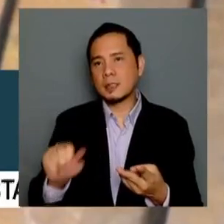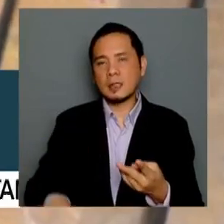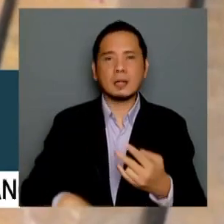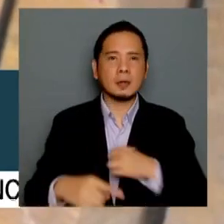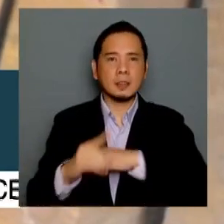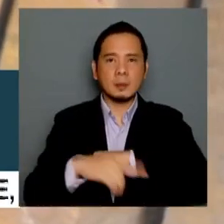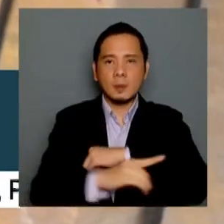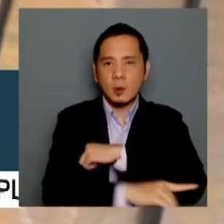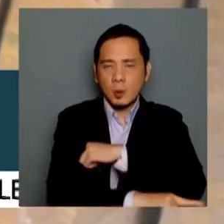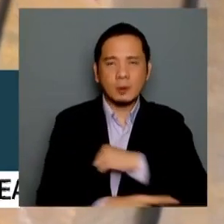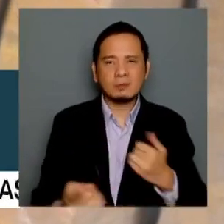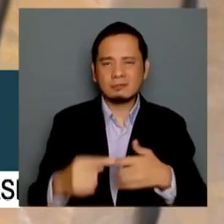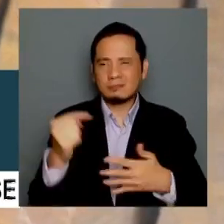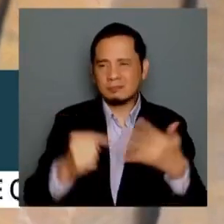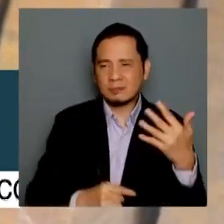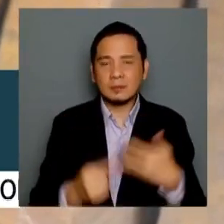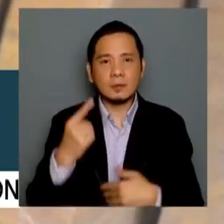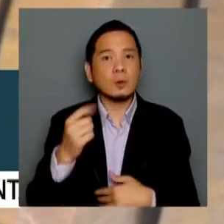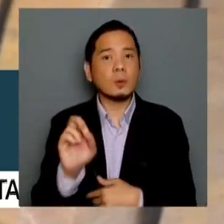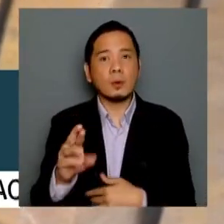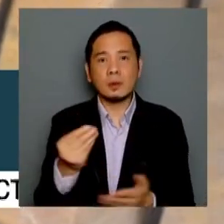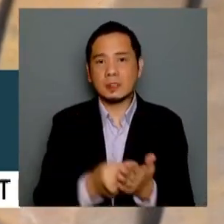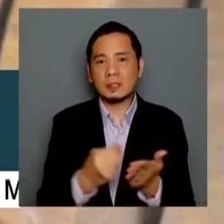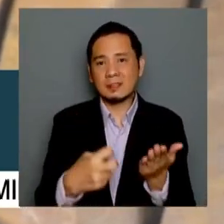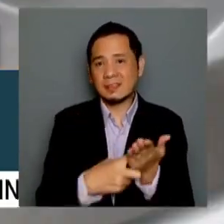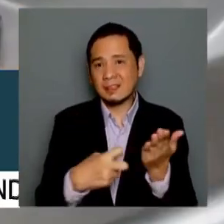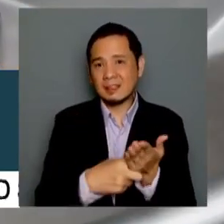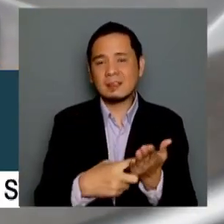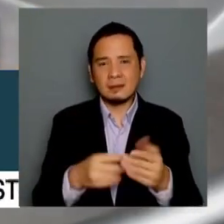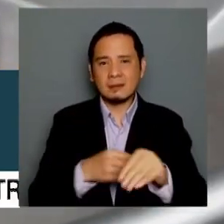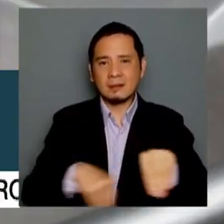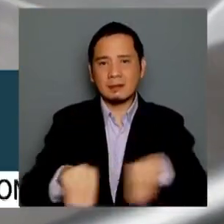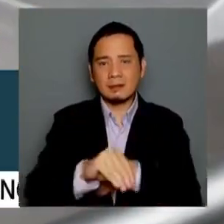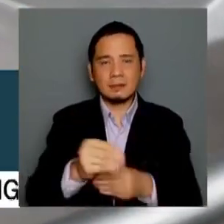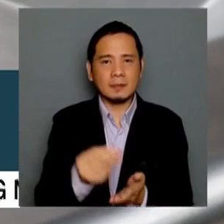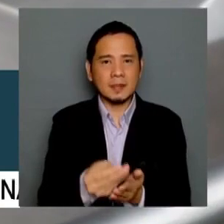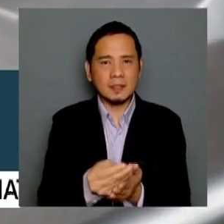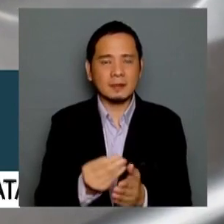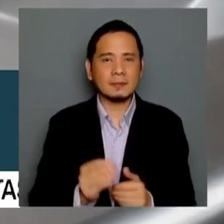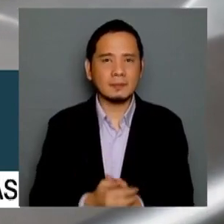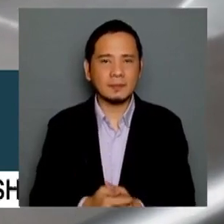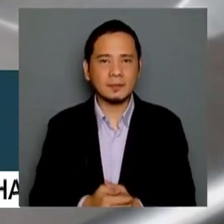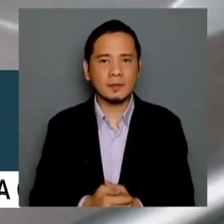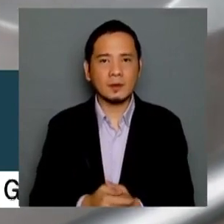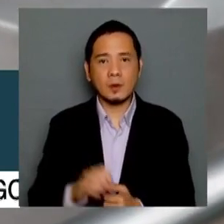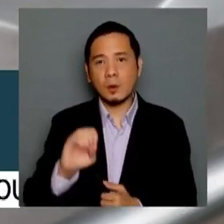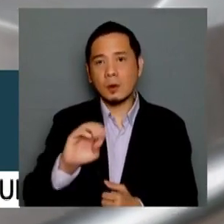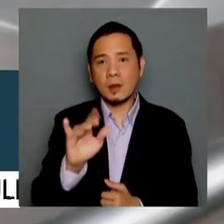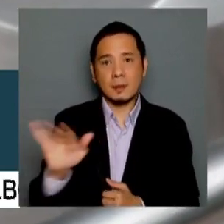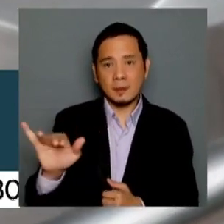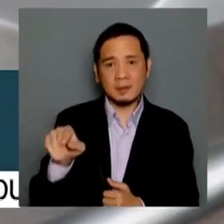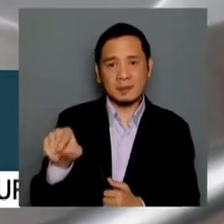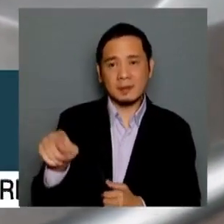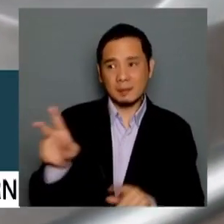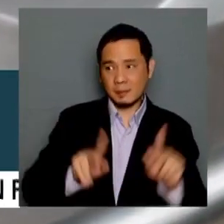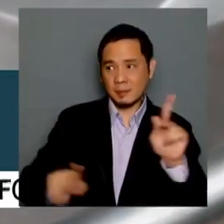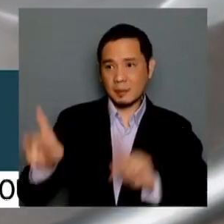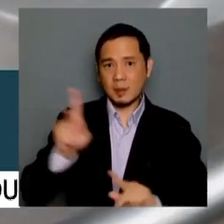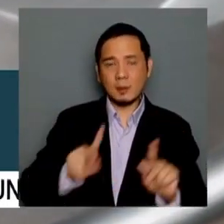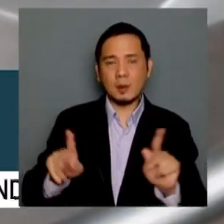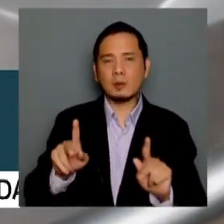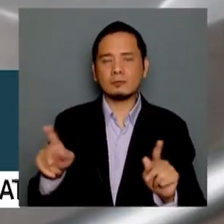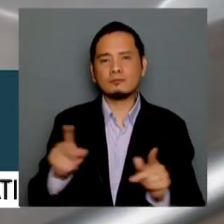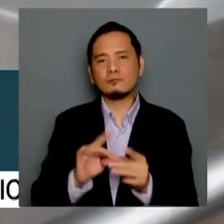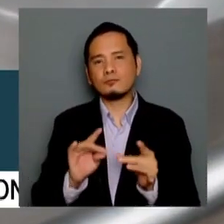their ticket. We have talked to some passengers here who are en route to Osamis. Some said they are going there for